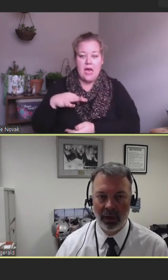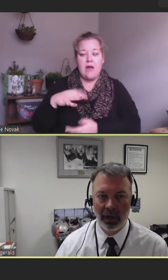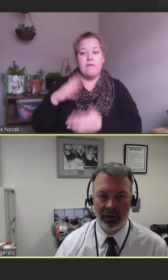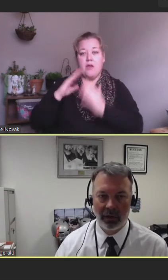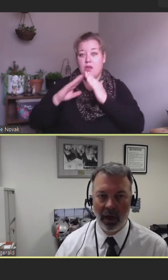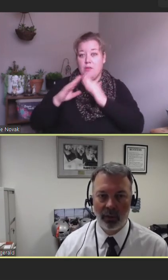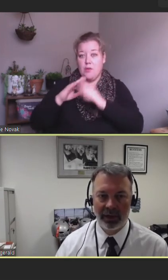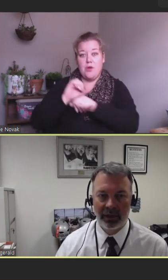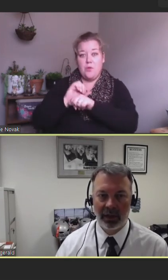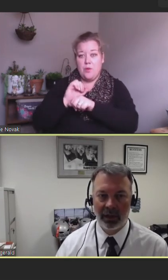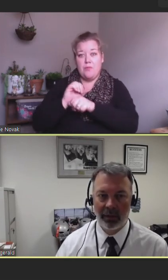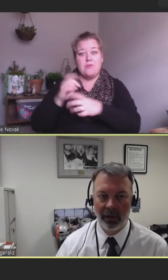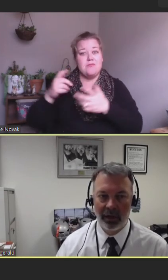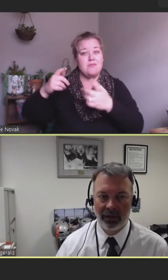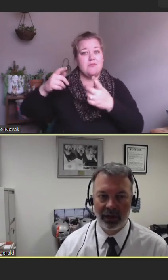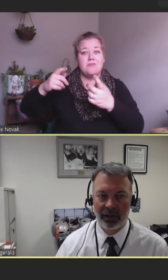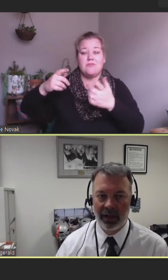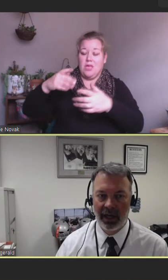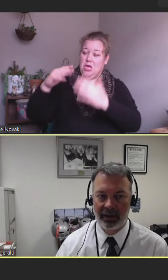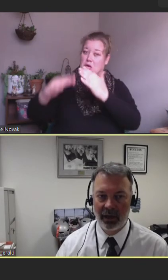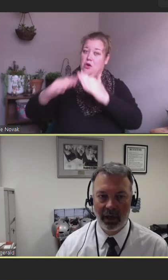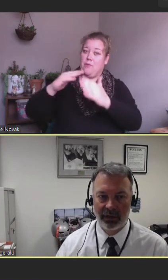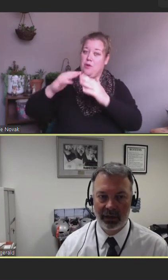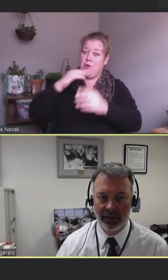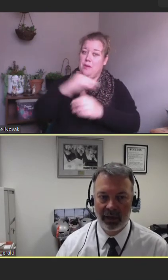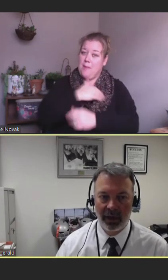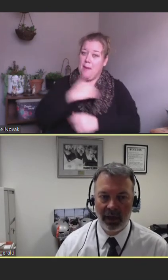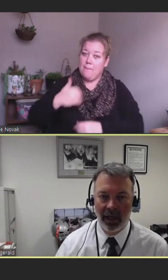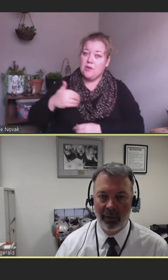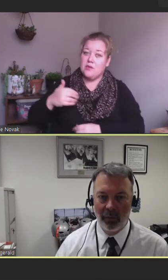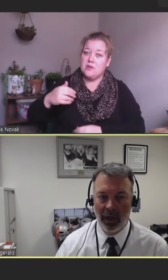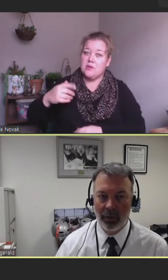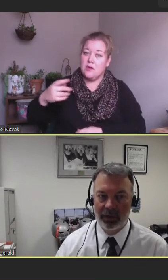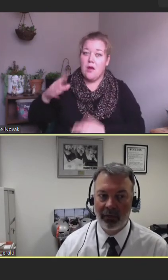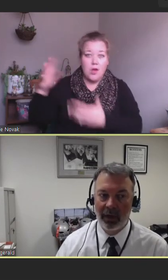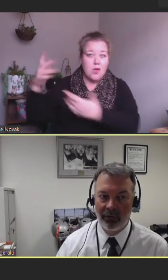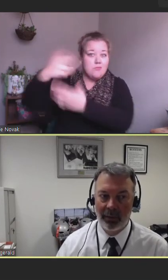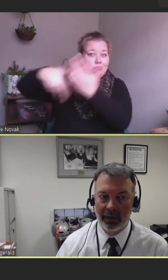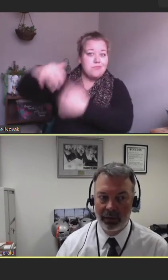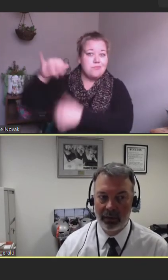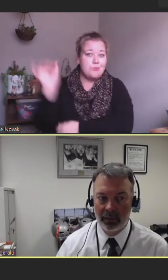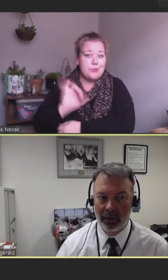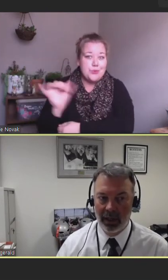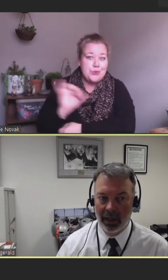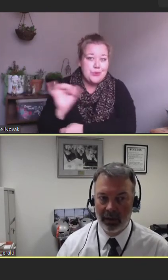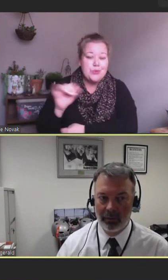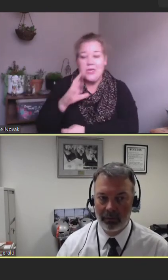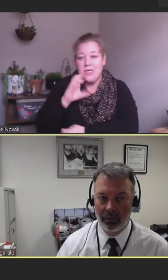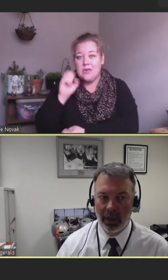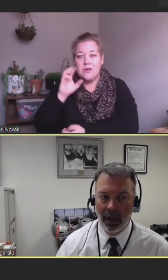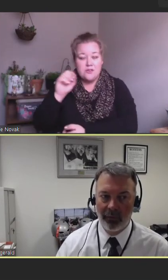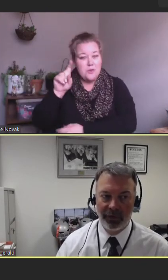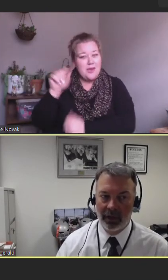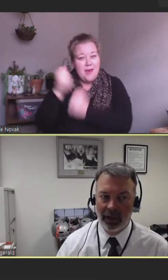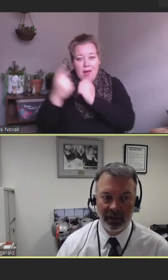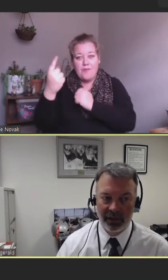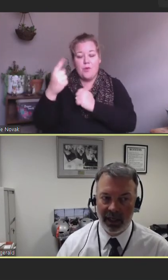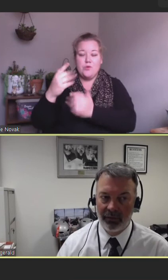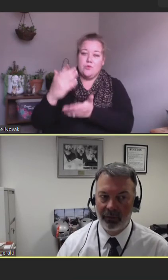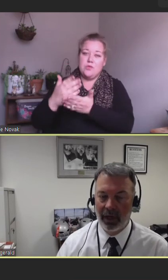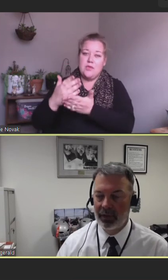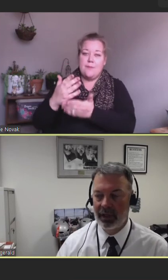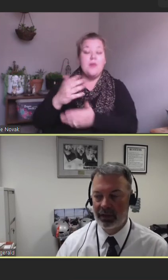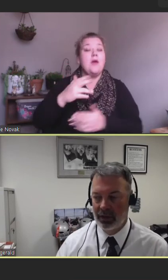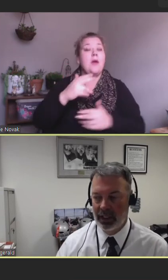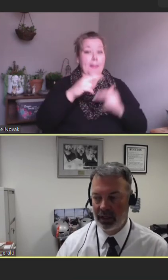too. So our risk in the community is just as high as anyone else's, and we're suffering from that too. Our facilities are